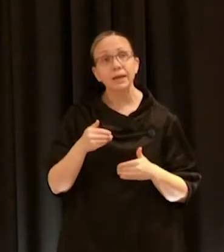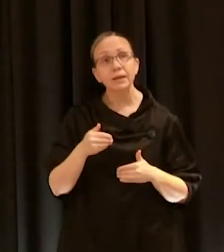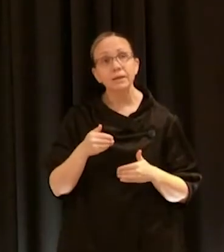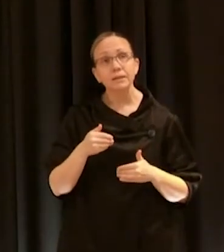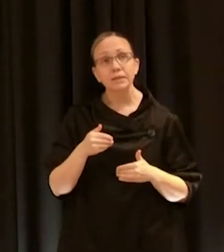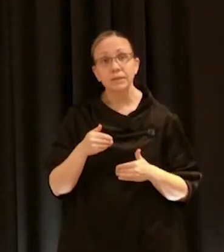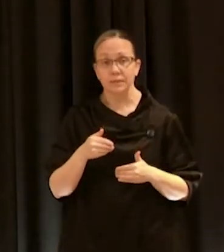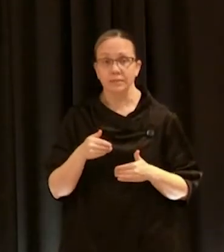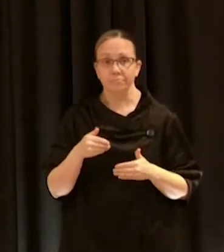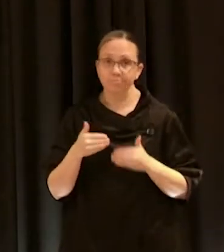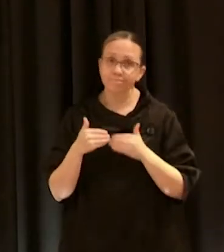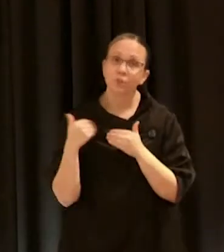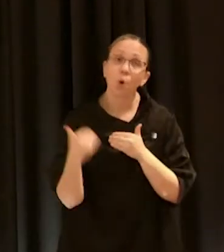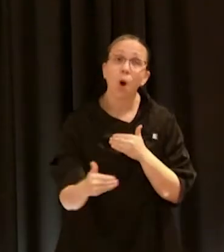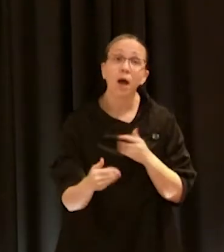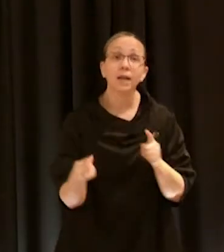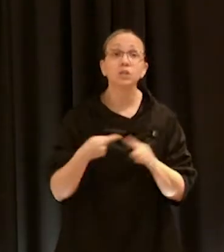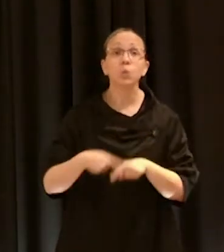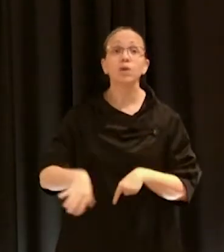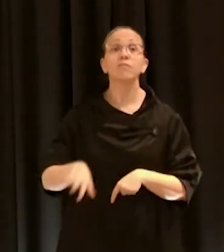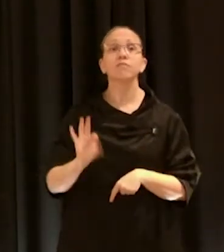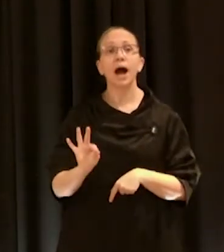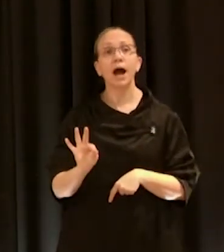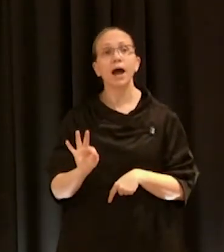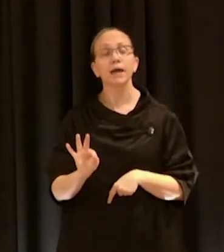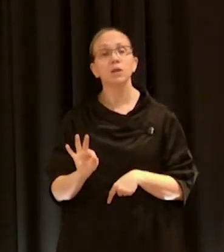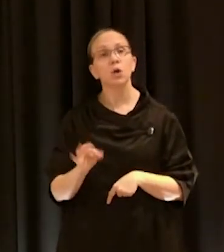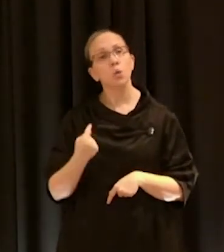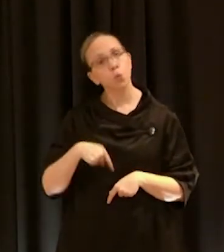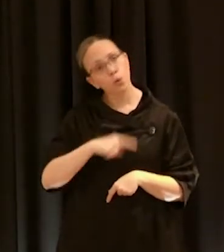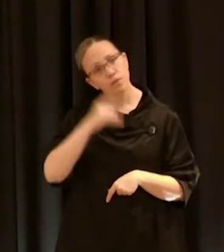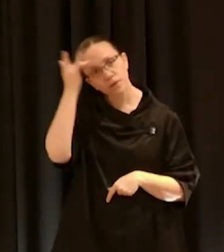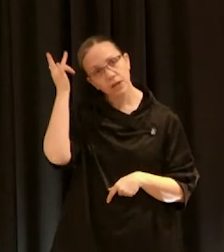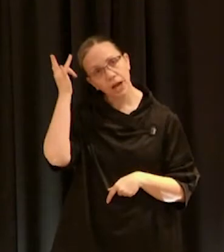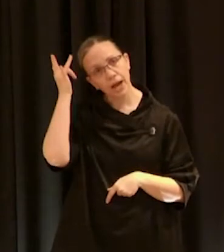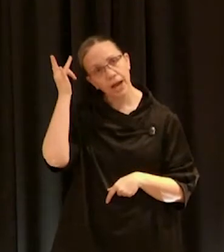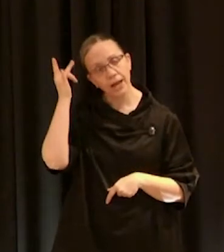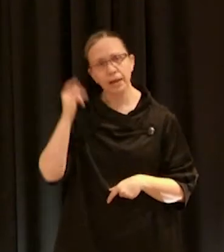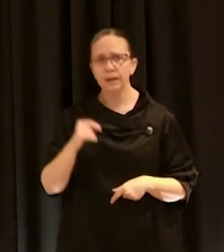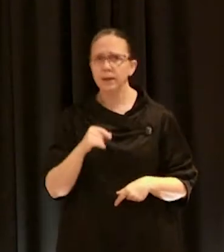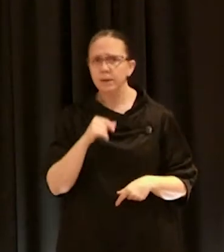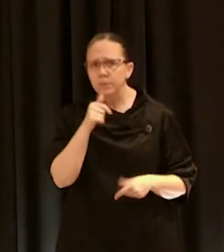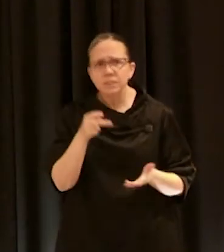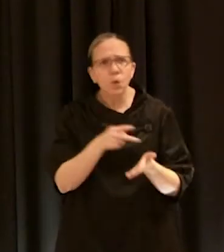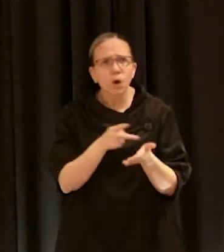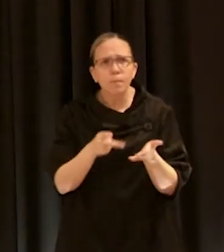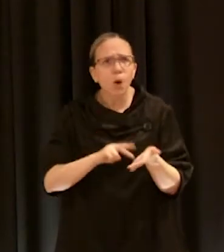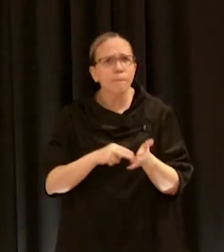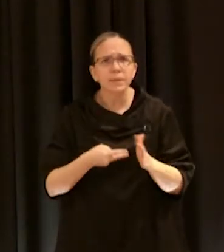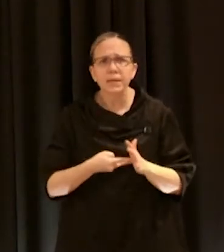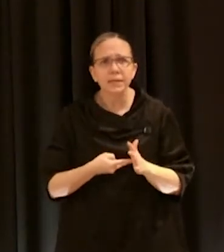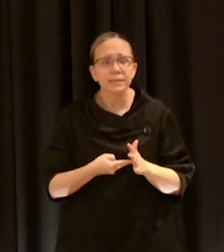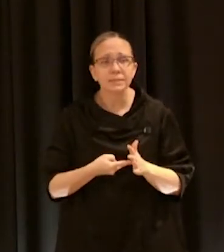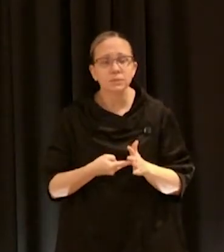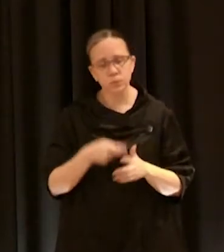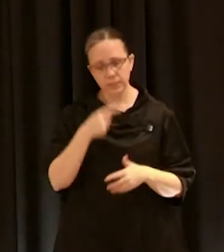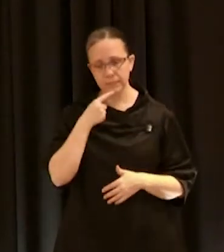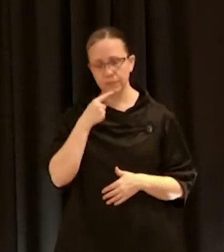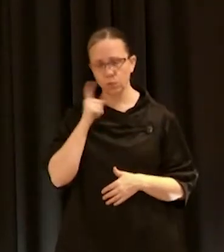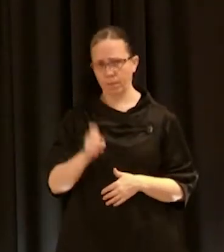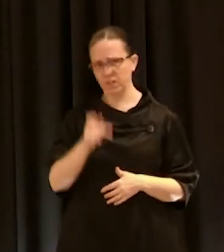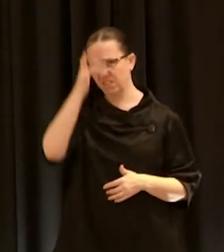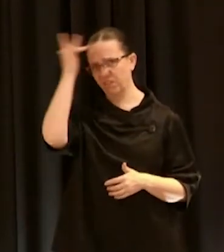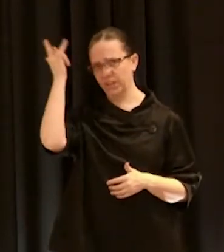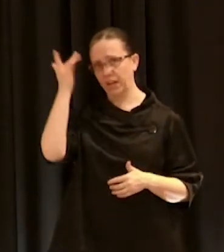into our lane until we find what we forgot. But that's not what Paul is referring to here when he says we